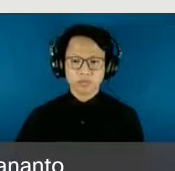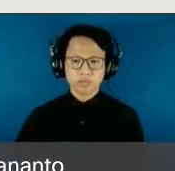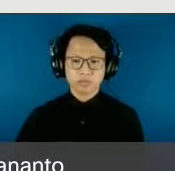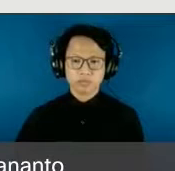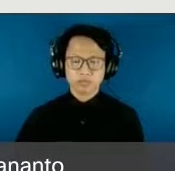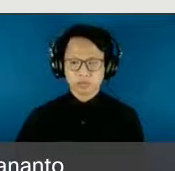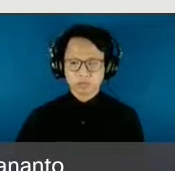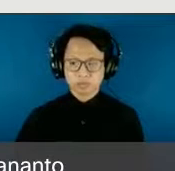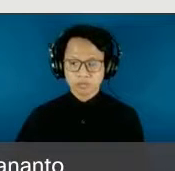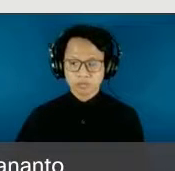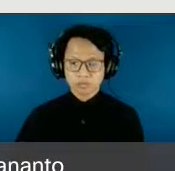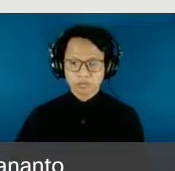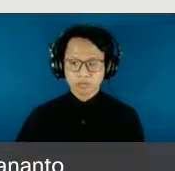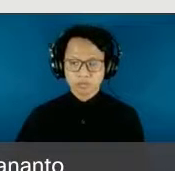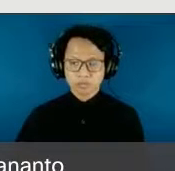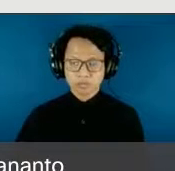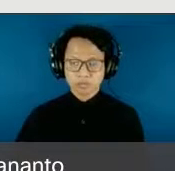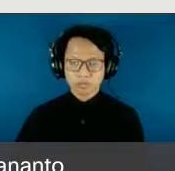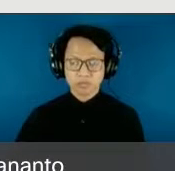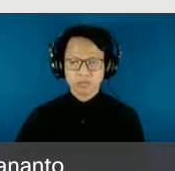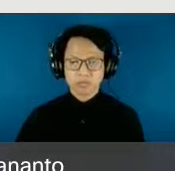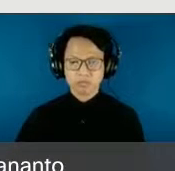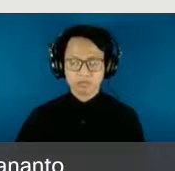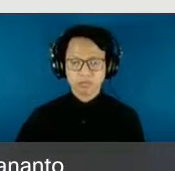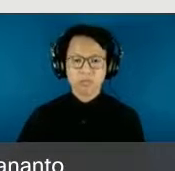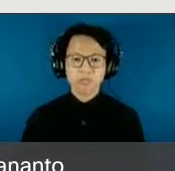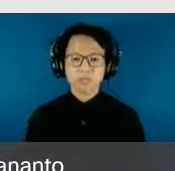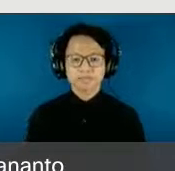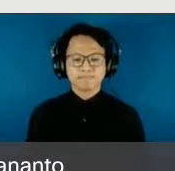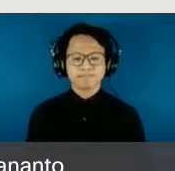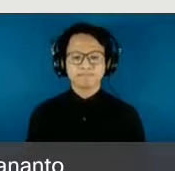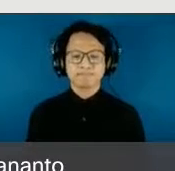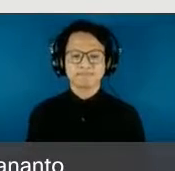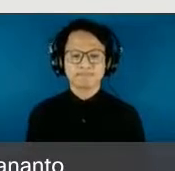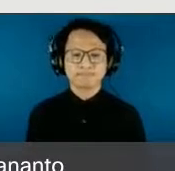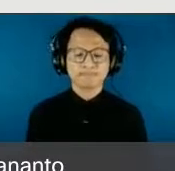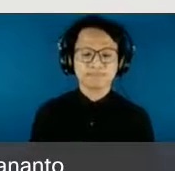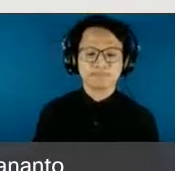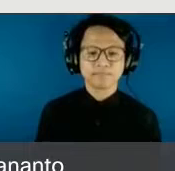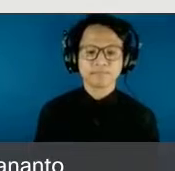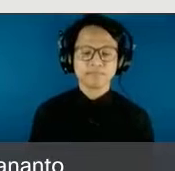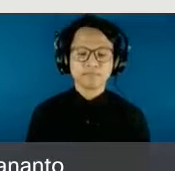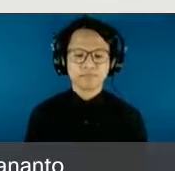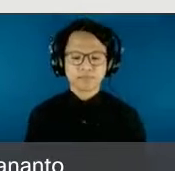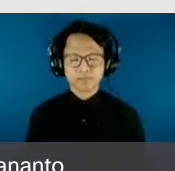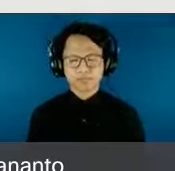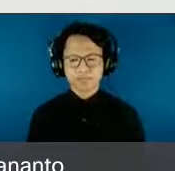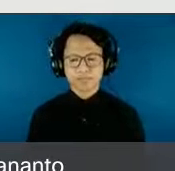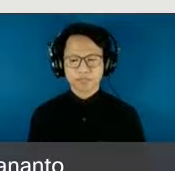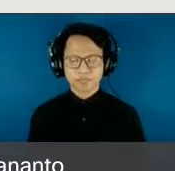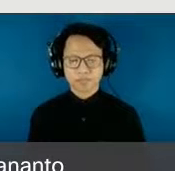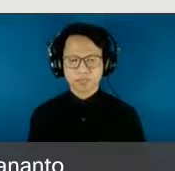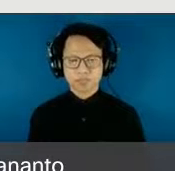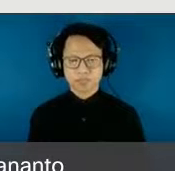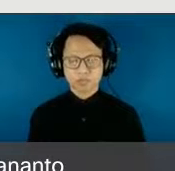67.77% with male participation is higher than female. And the 5 biggest livelihood